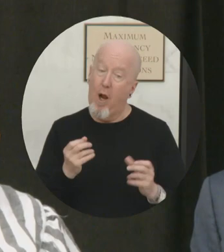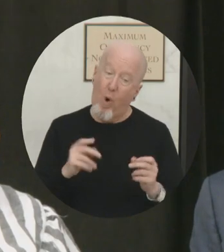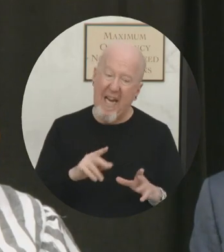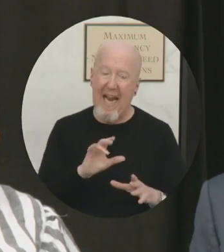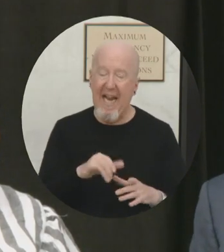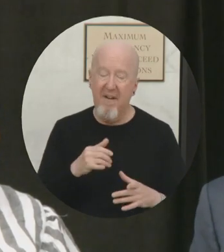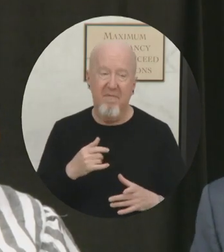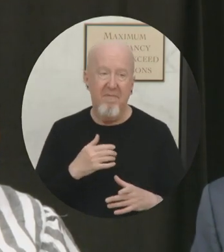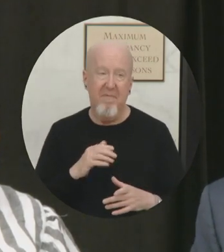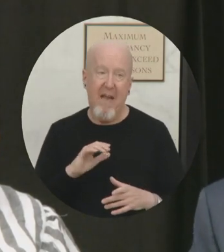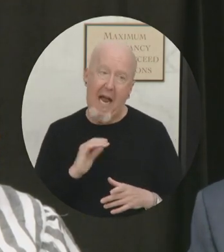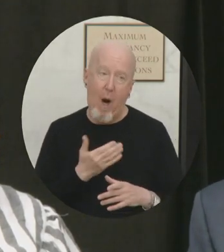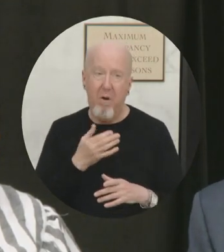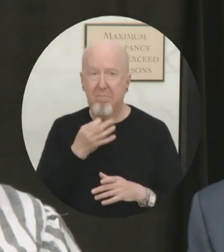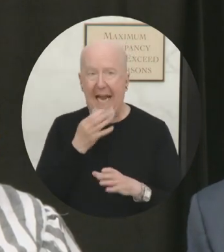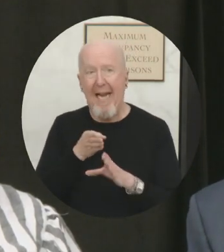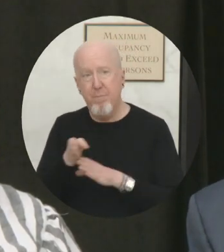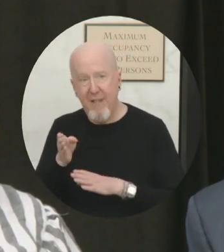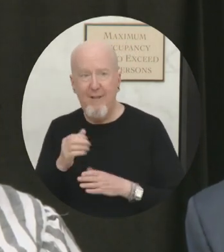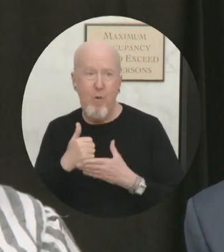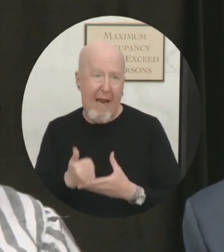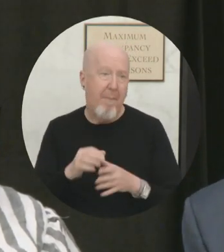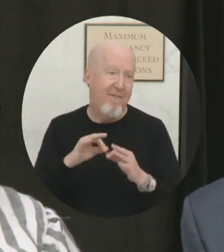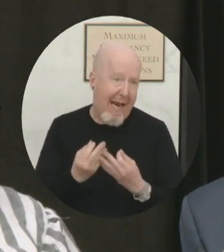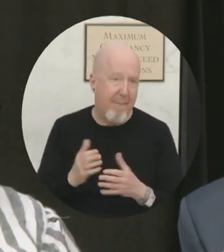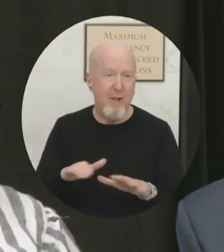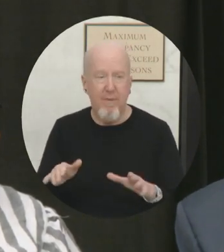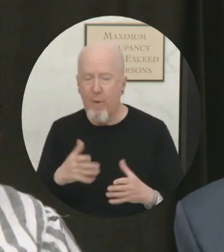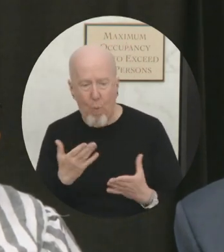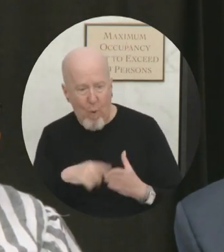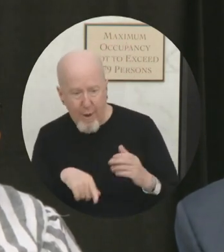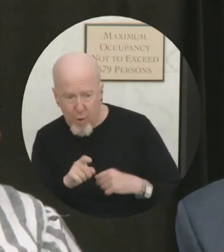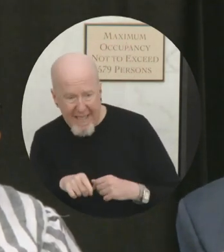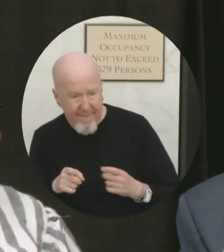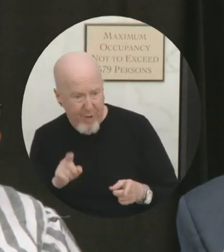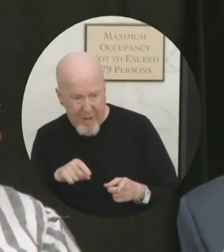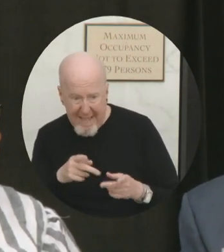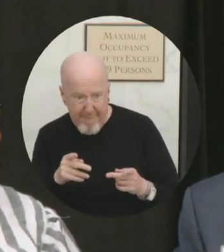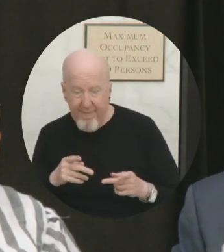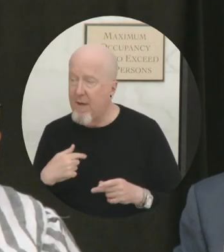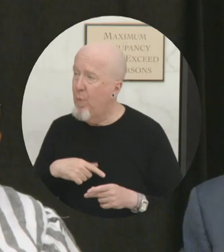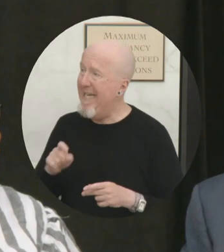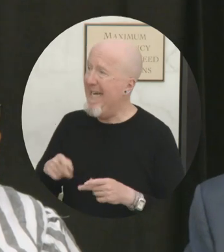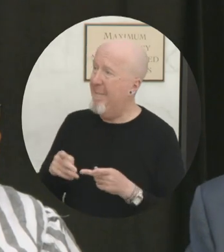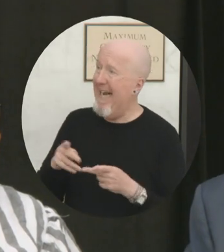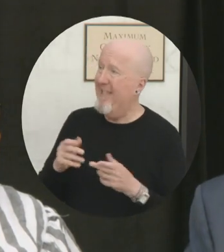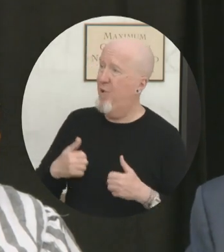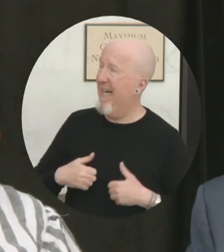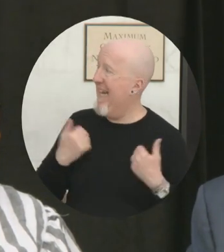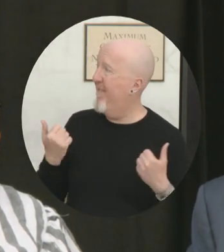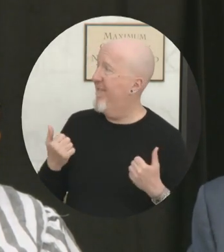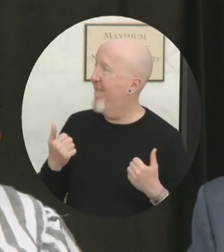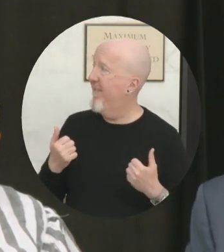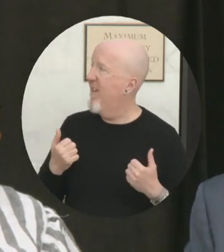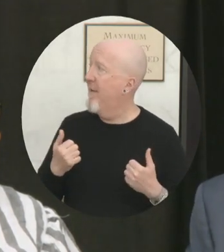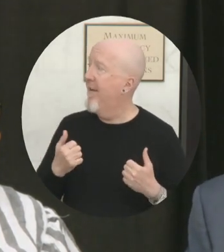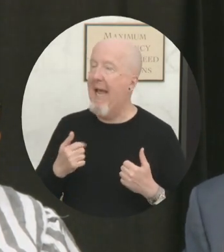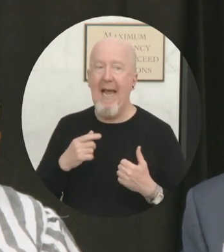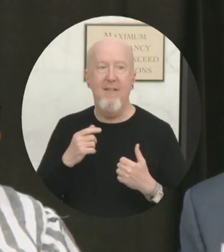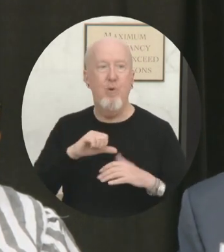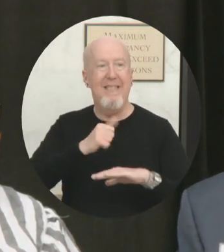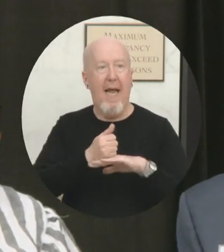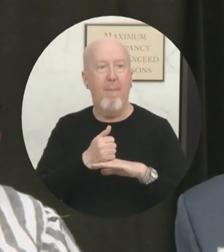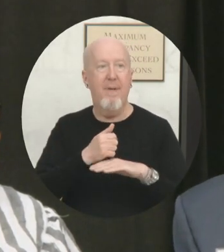our specialty. So, you know, children and families and everything. So what do you need? You need a place to live that would kind of just create normalcy for their kids. Because